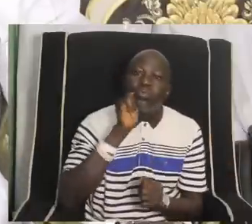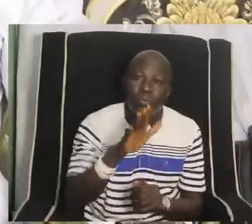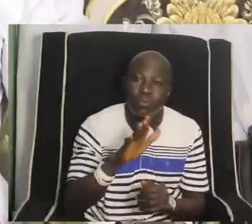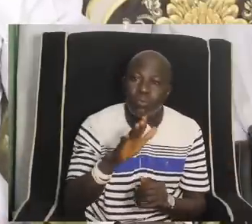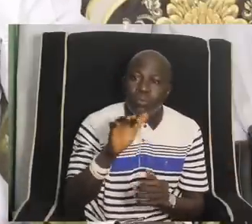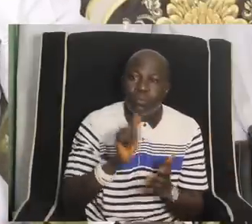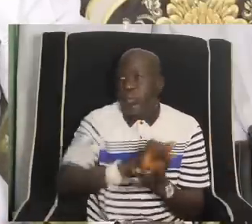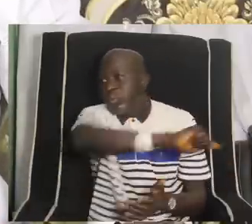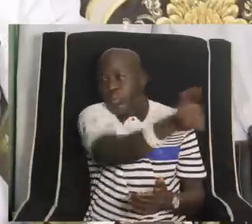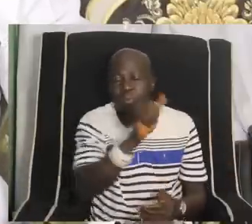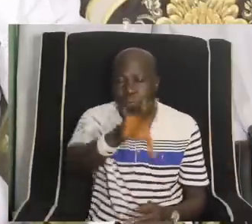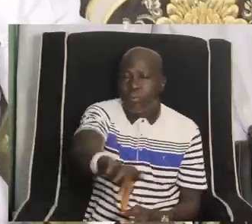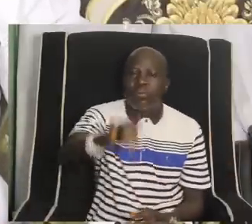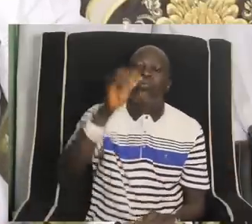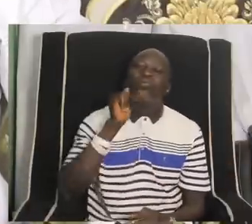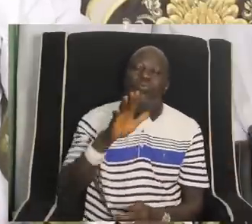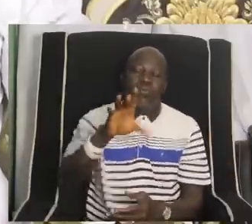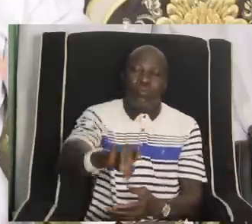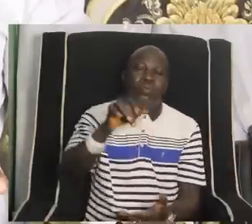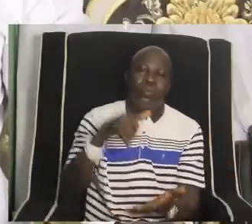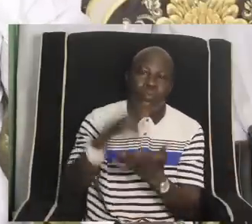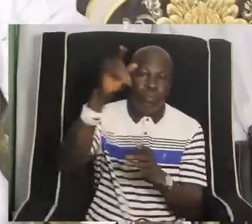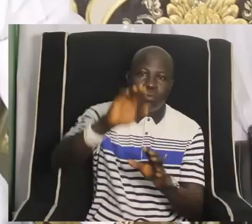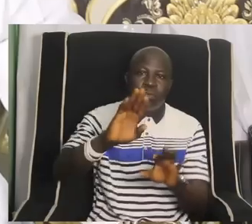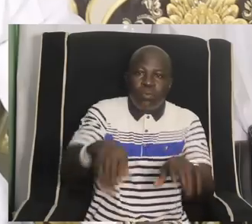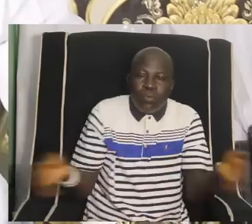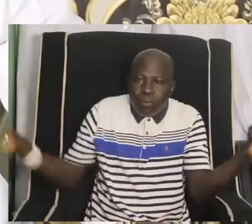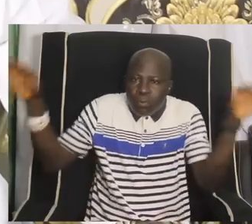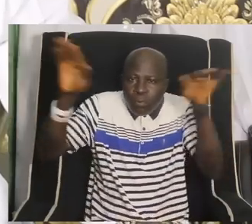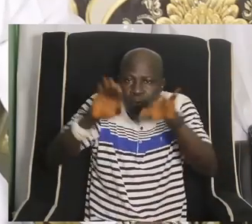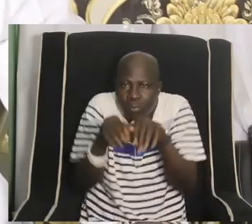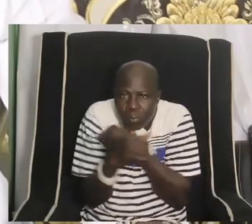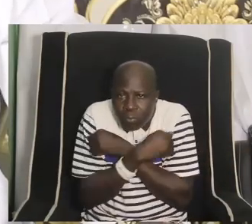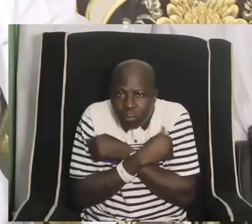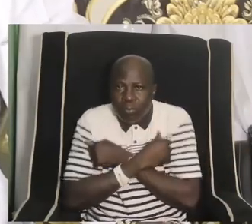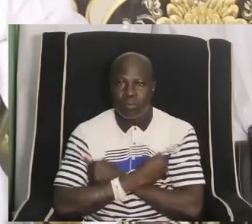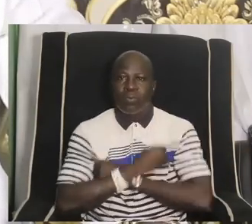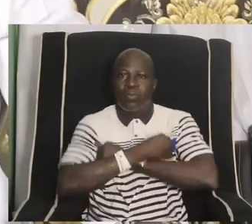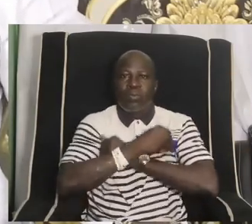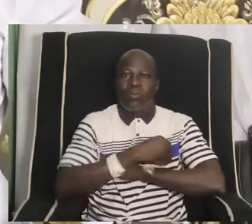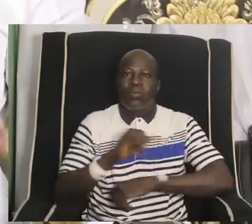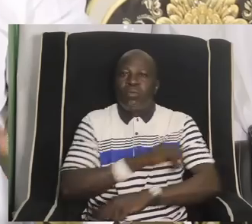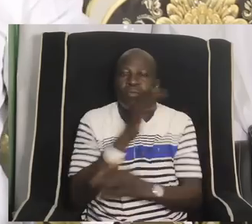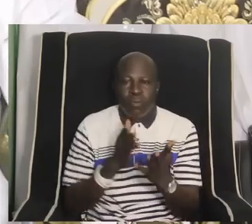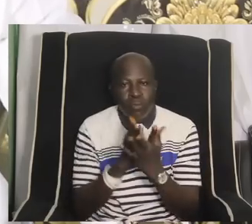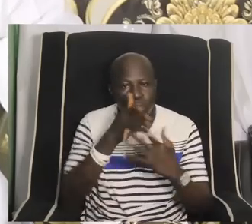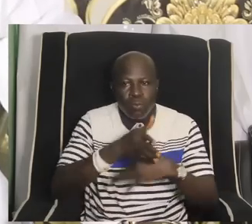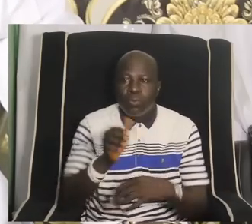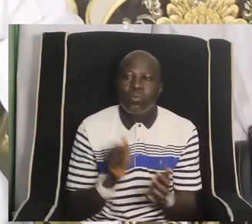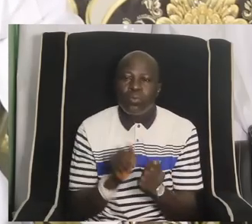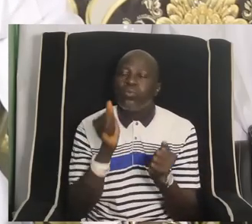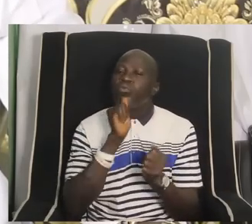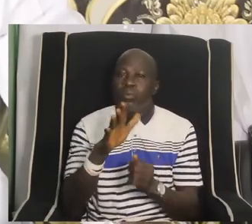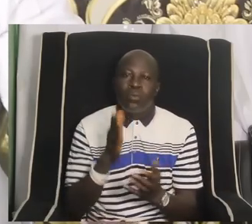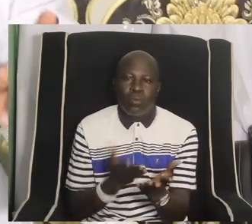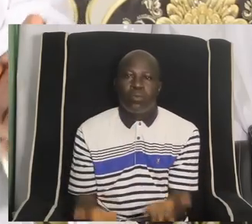Obere kana ni o ba wa. And it's a woman that will find it for you. Ti o to wa da so yibo. That will not cover you with cloth of faith. Ni pa se obere lo pada dide. You will